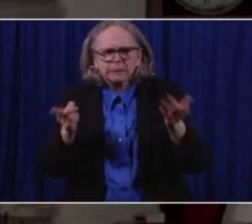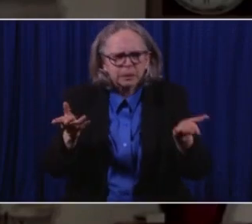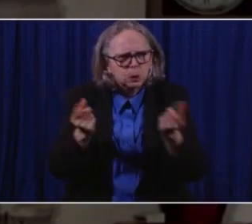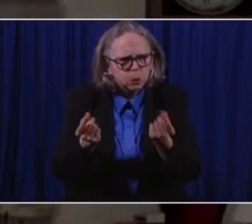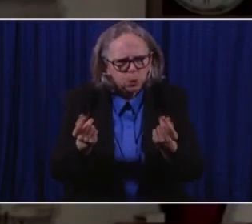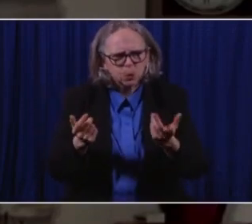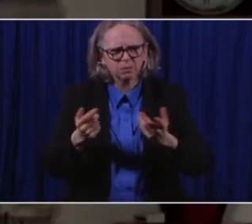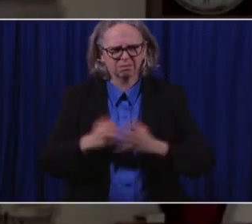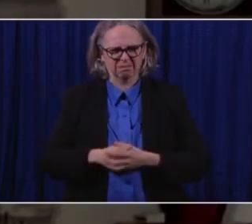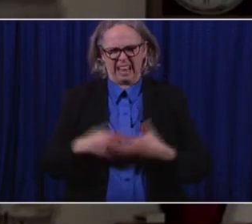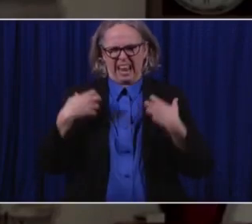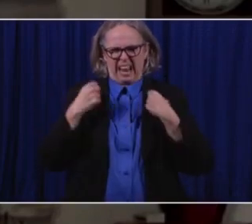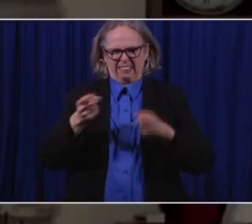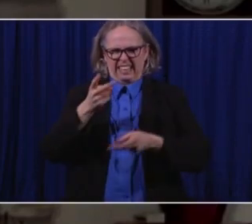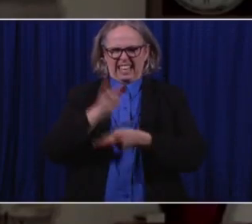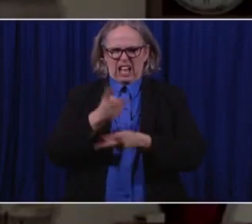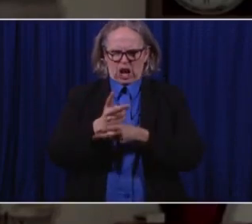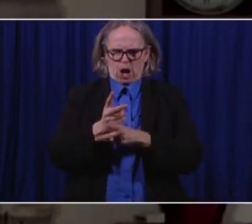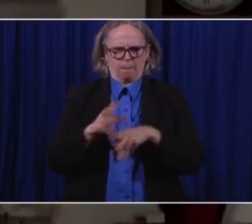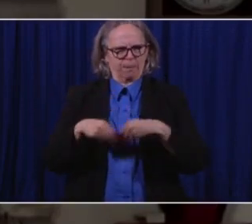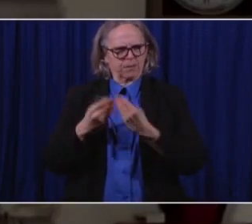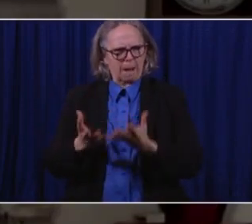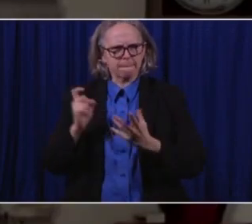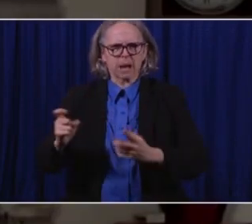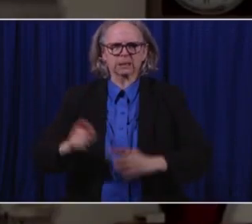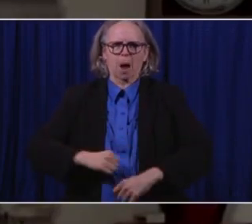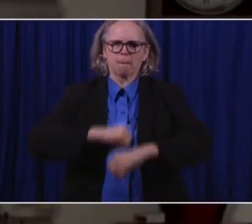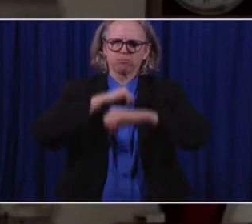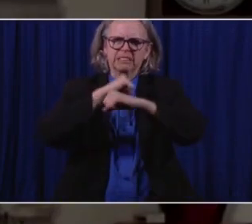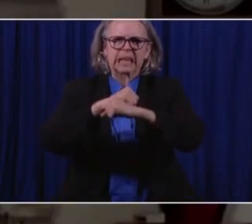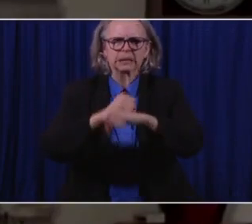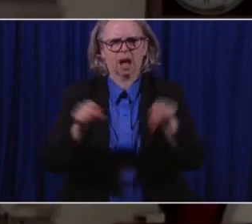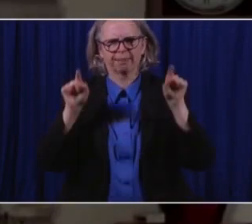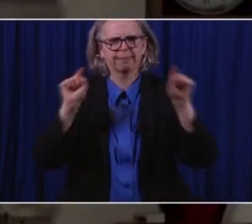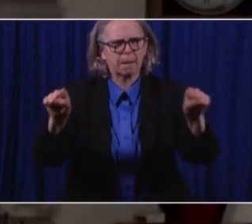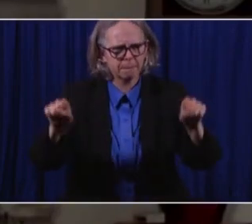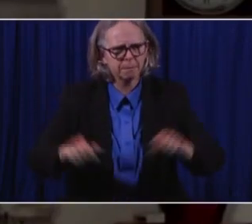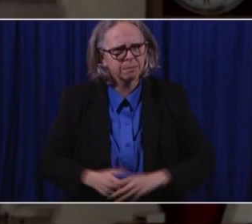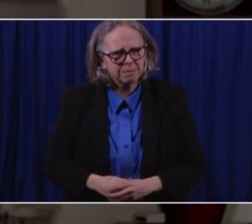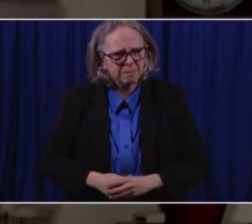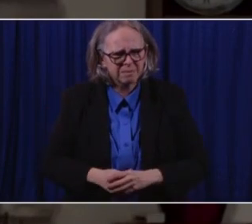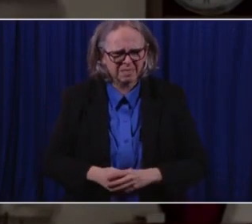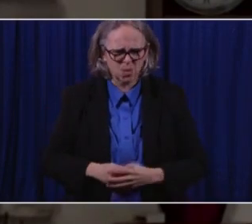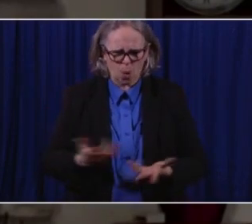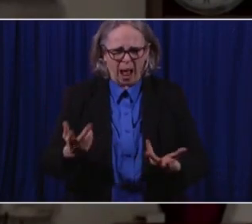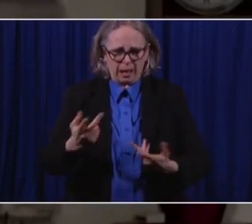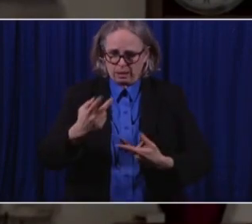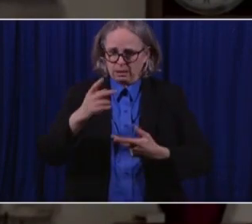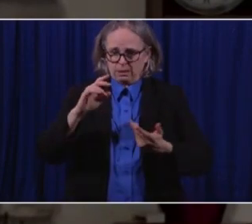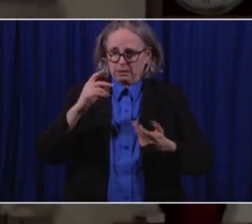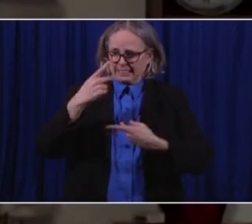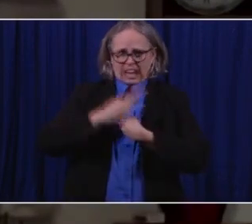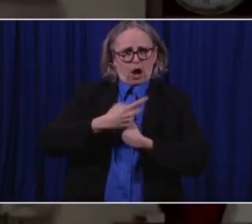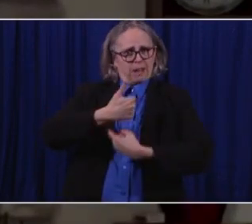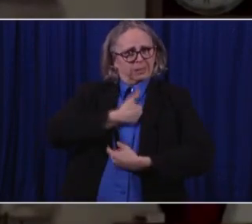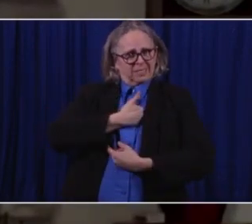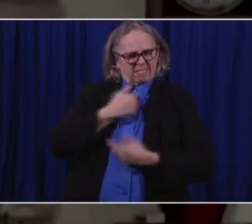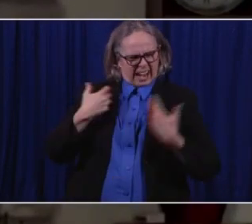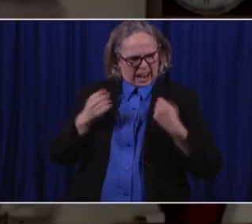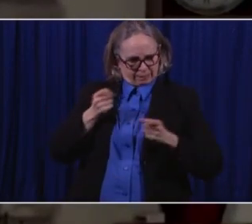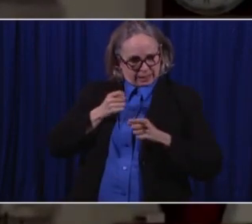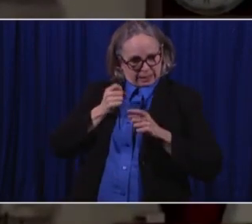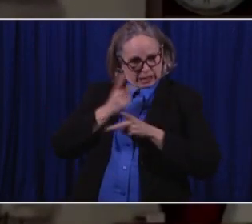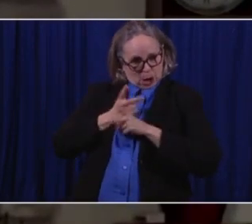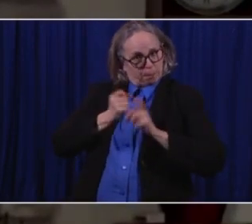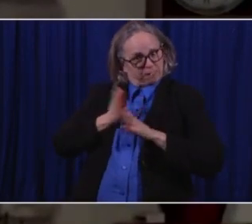healthcare field, those people who continue day after day to be in with COVID patients. So we've